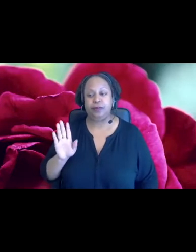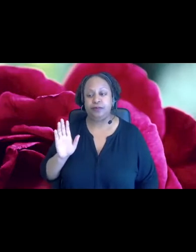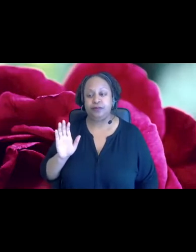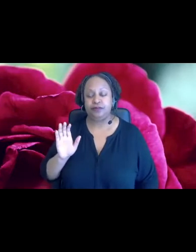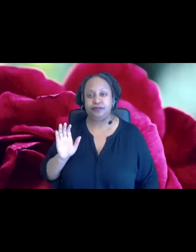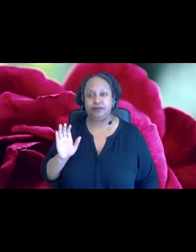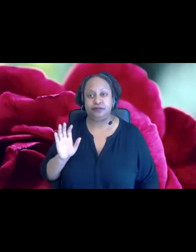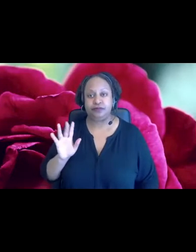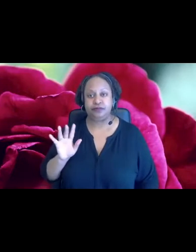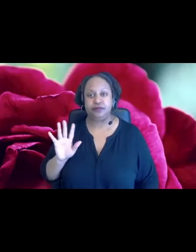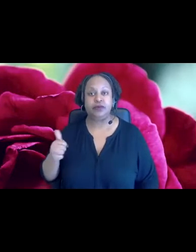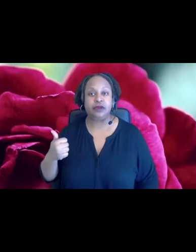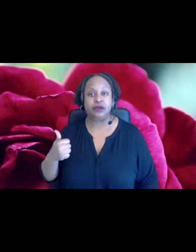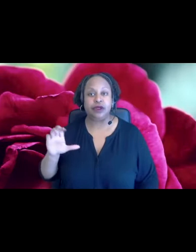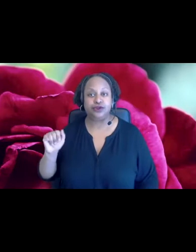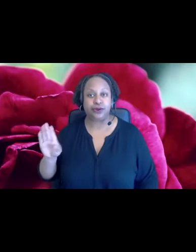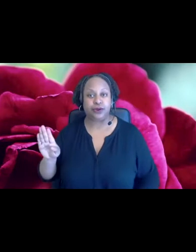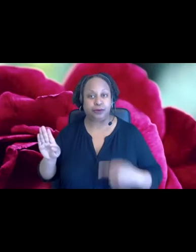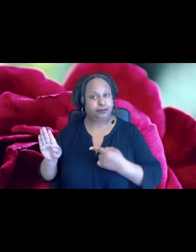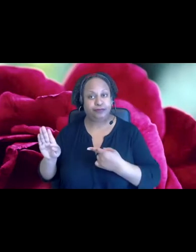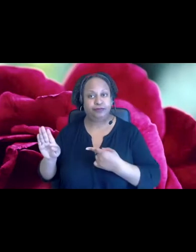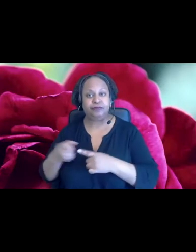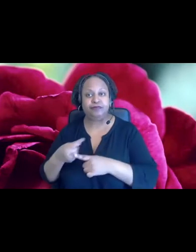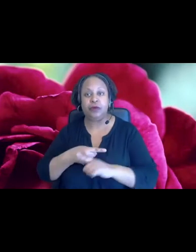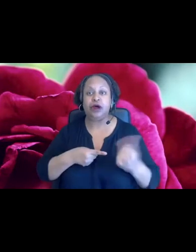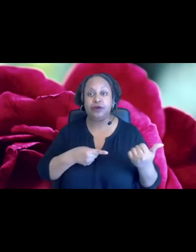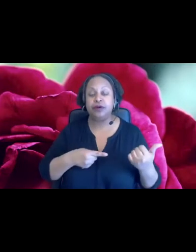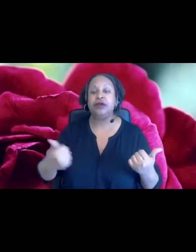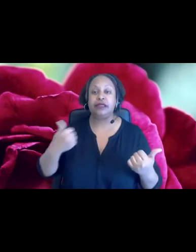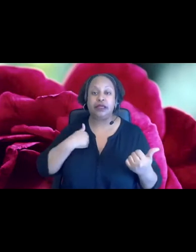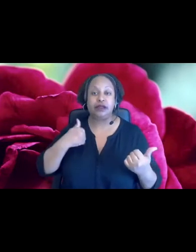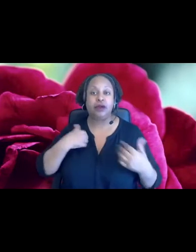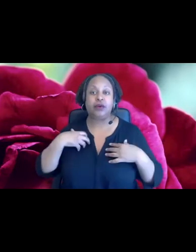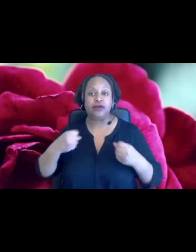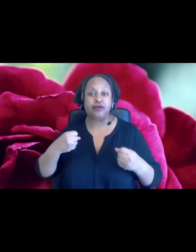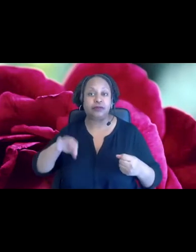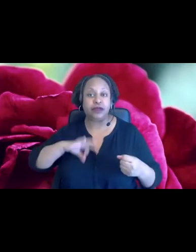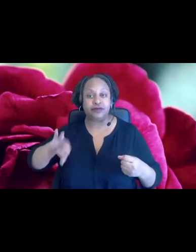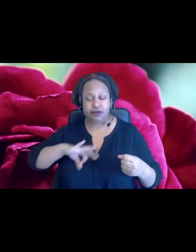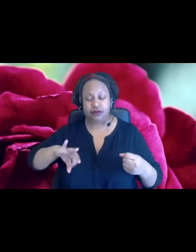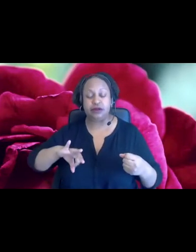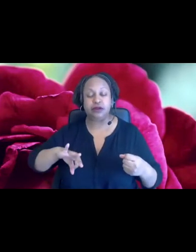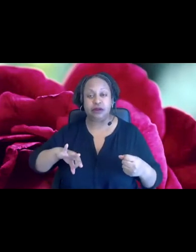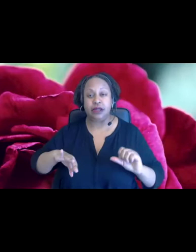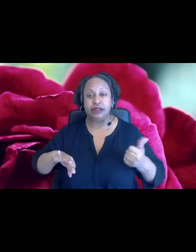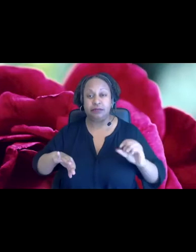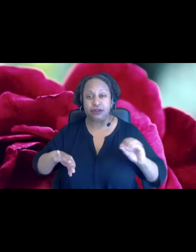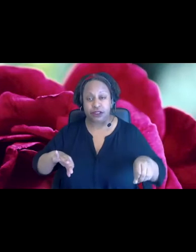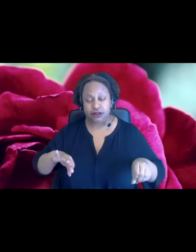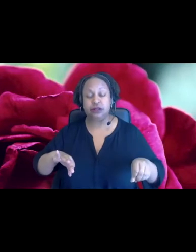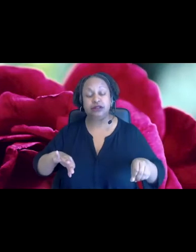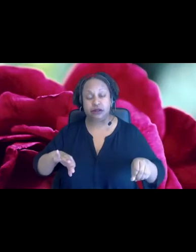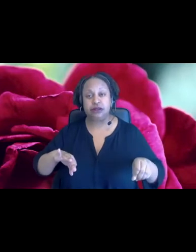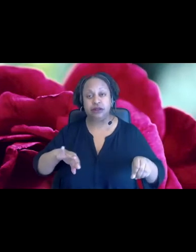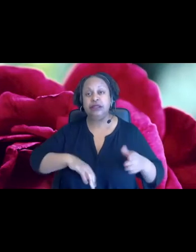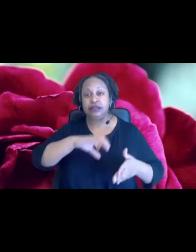under that program, unlike CERB, the 10% of the gross amount eligible was deducted at